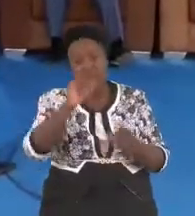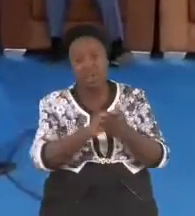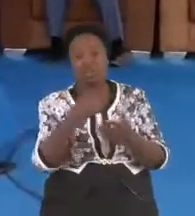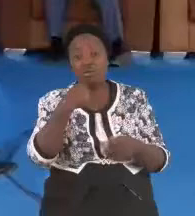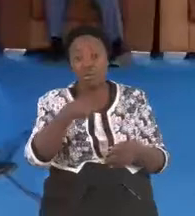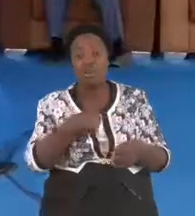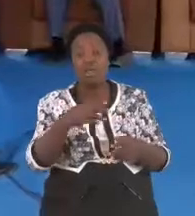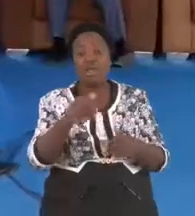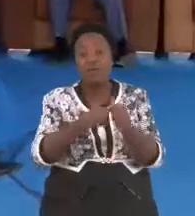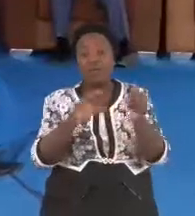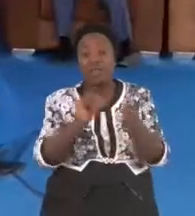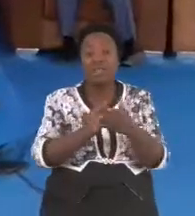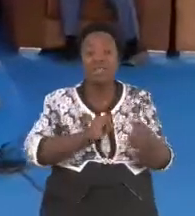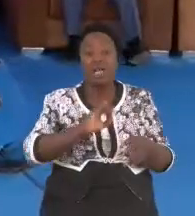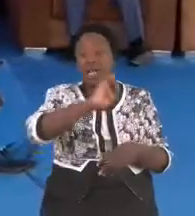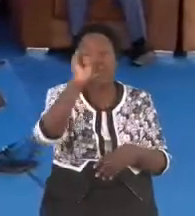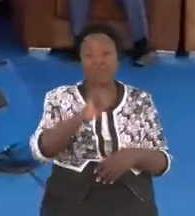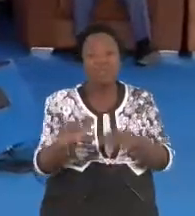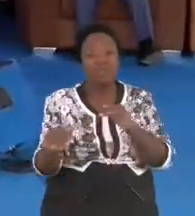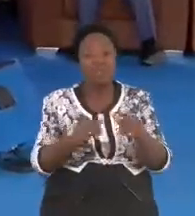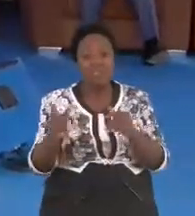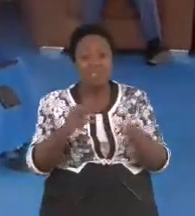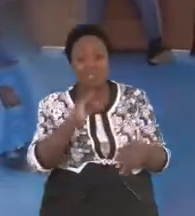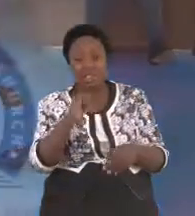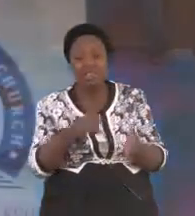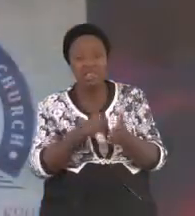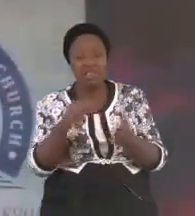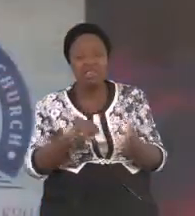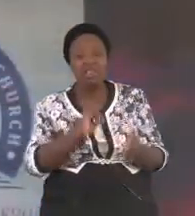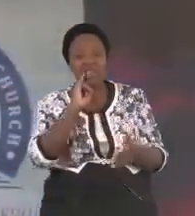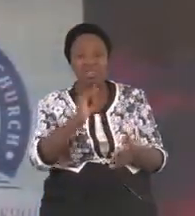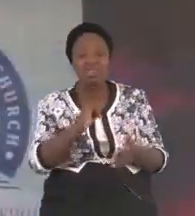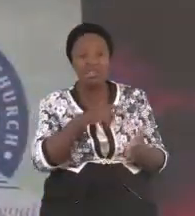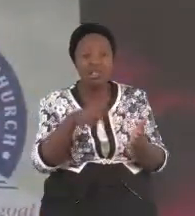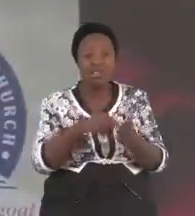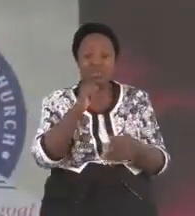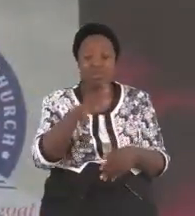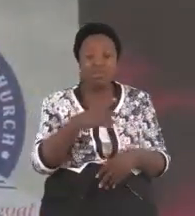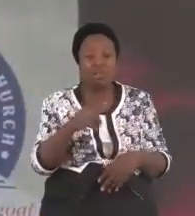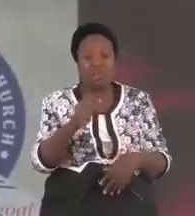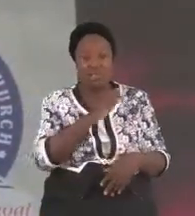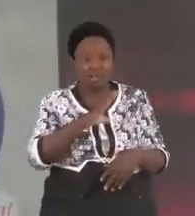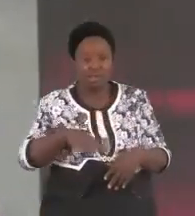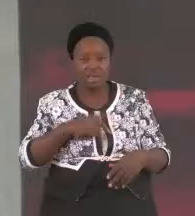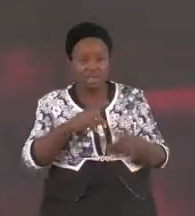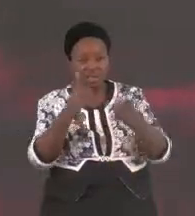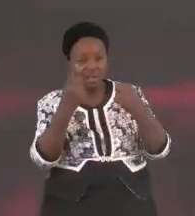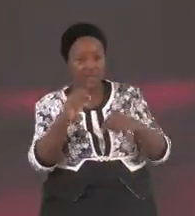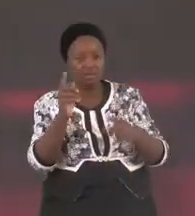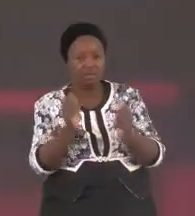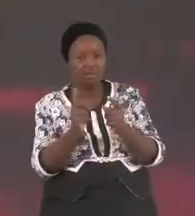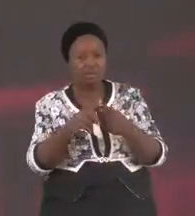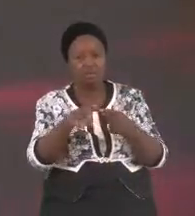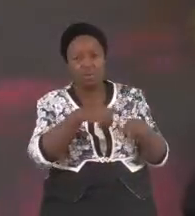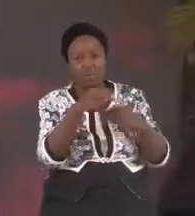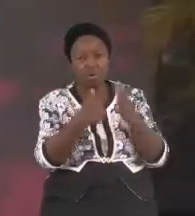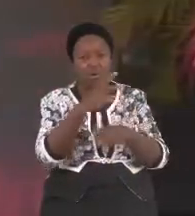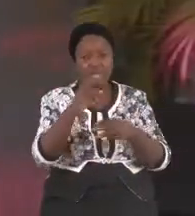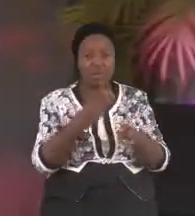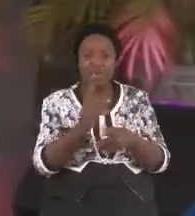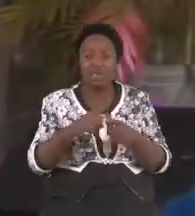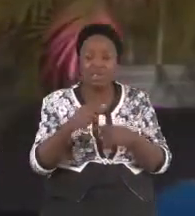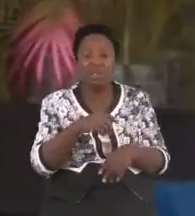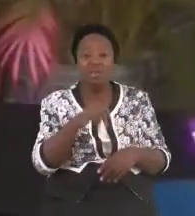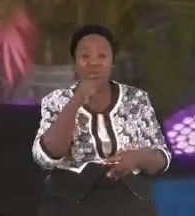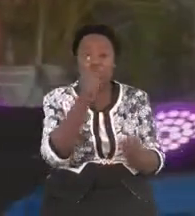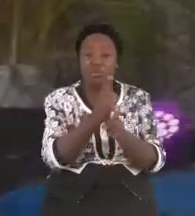not the Christ?" And they came, all of them, and they said, "Now, not just because you have said it, we have heard